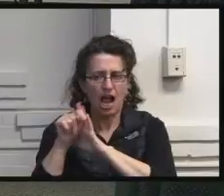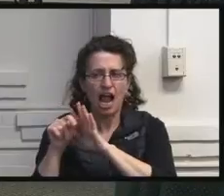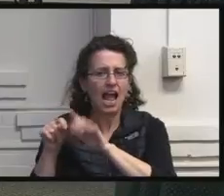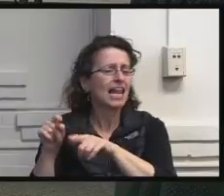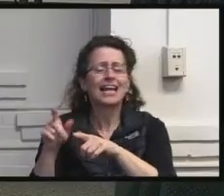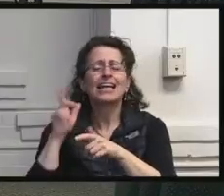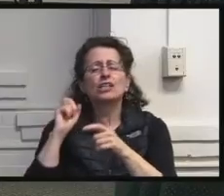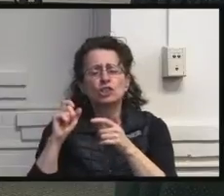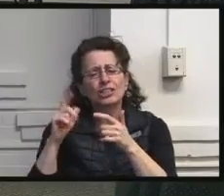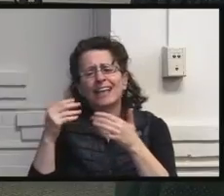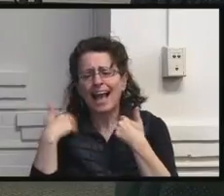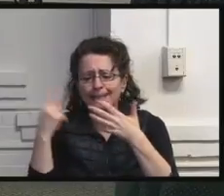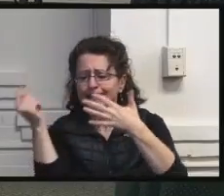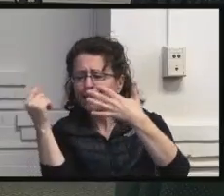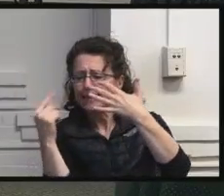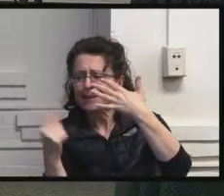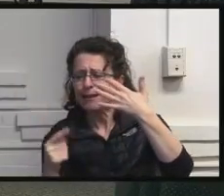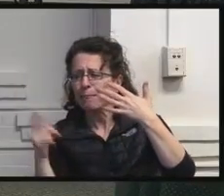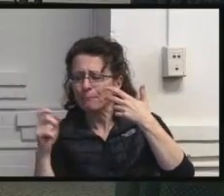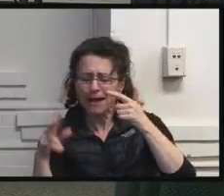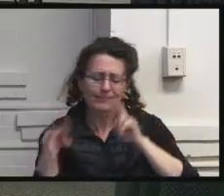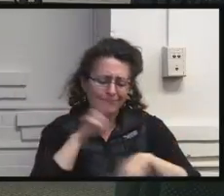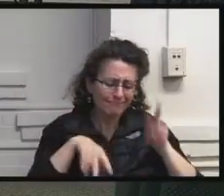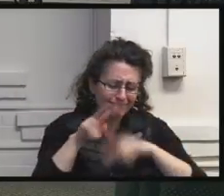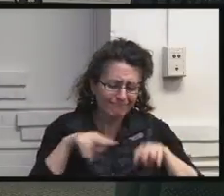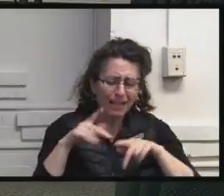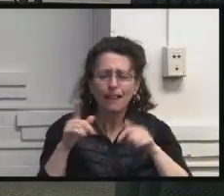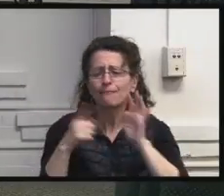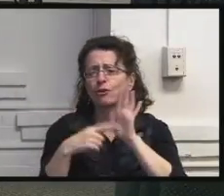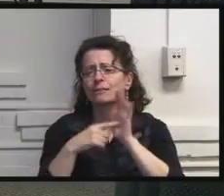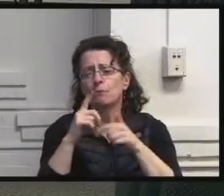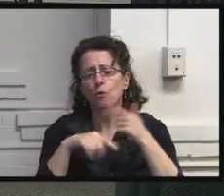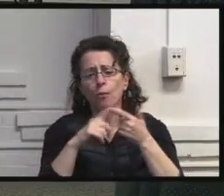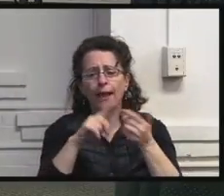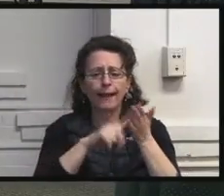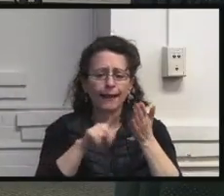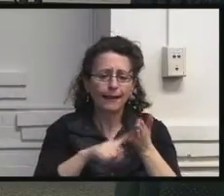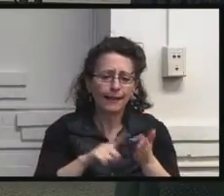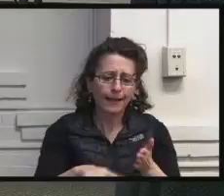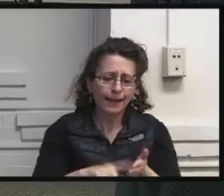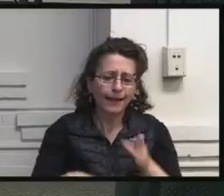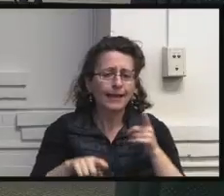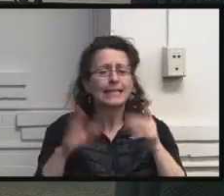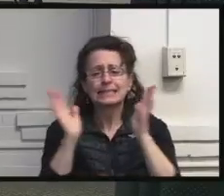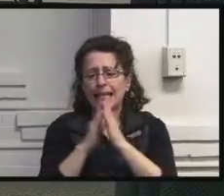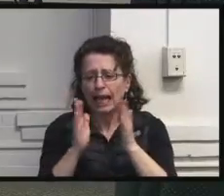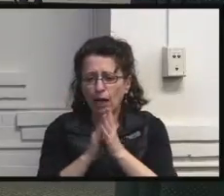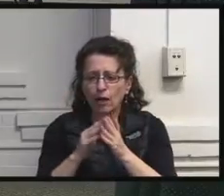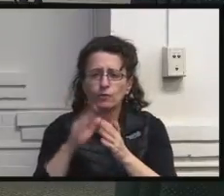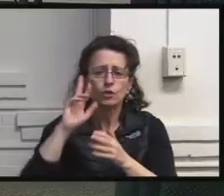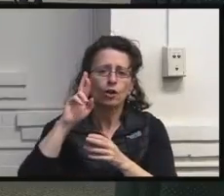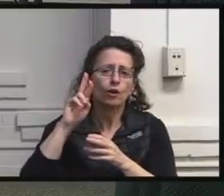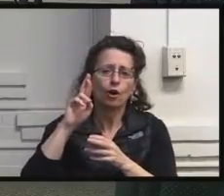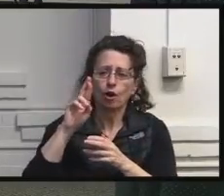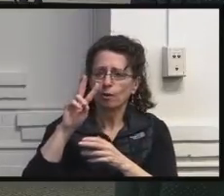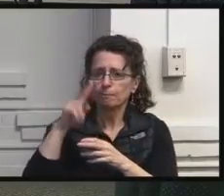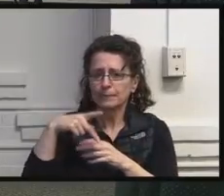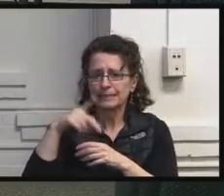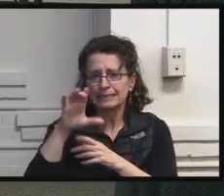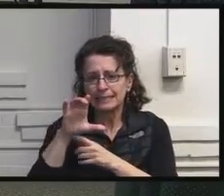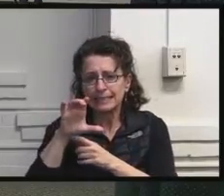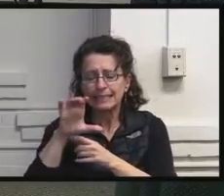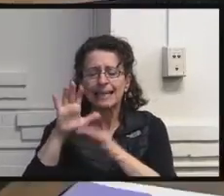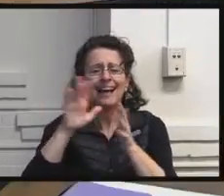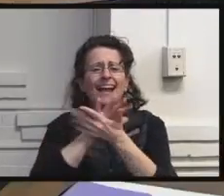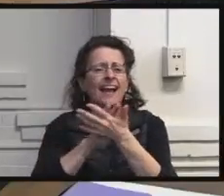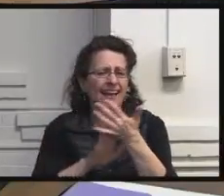things into consideration, which has to do with what are the bridge inspections, the RPCs, the towns. There's a whole selection process, operation gets involved.